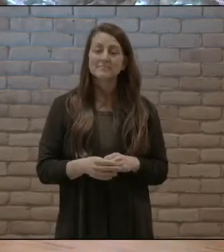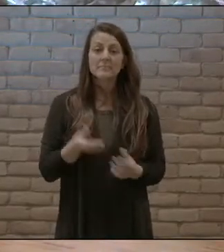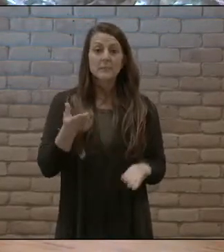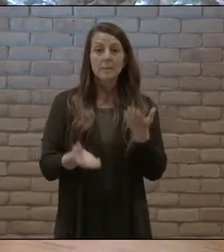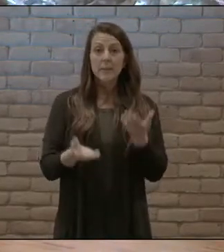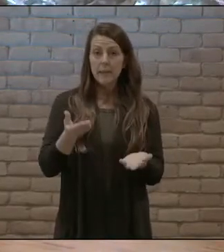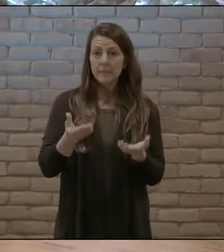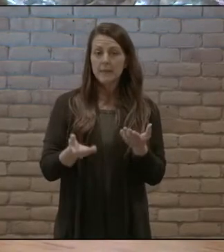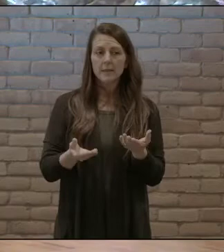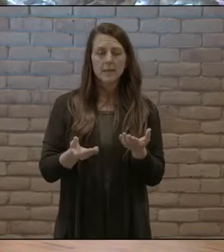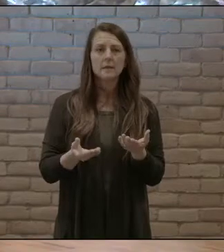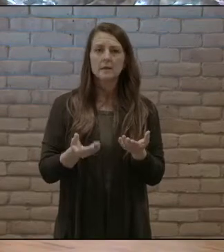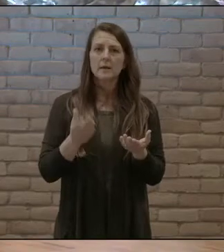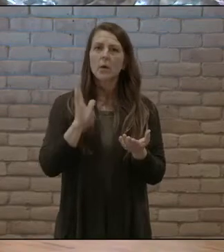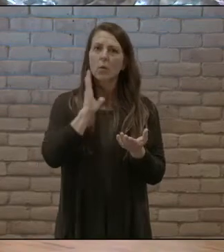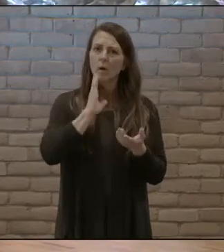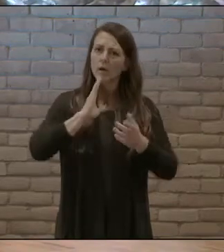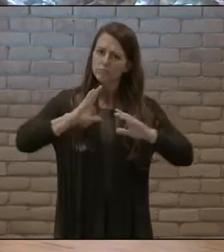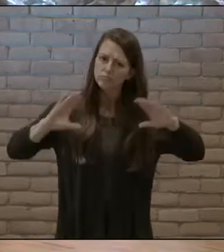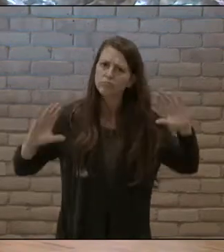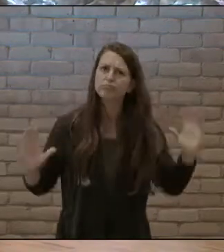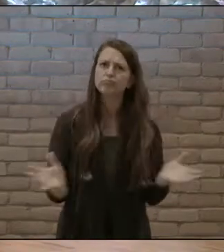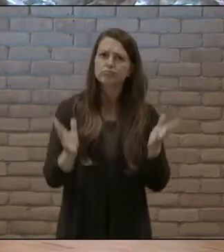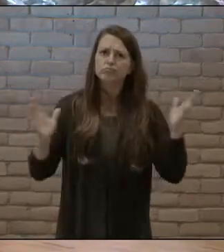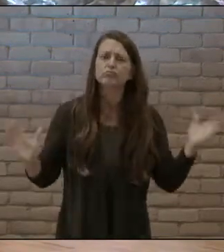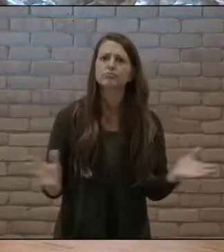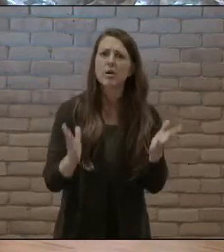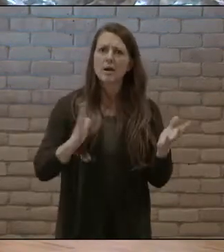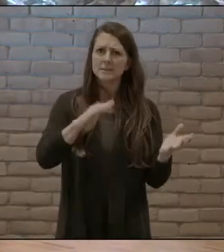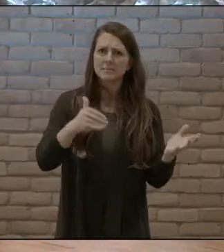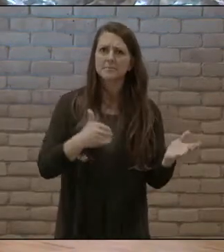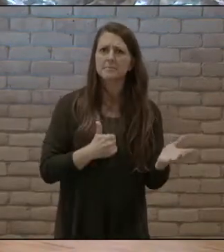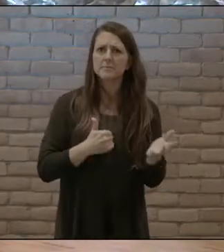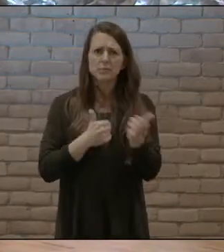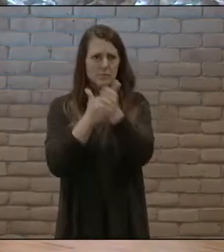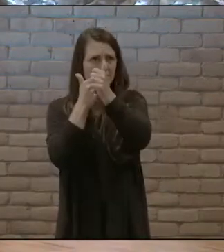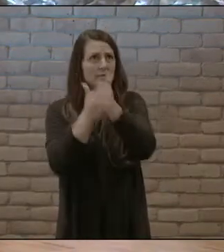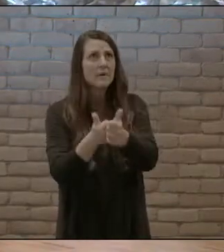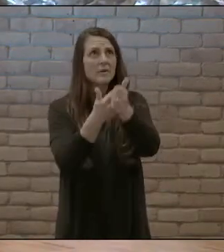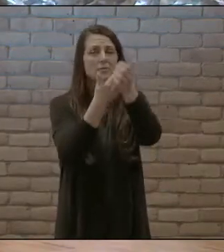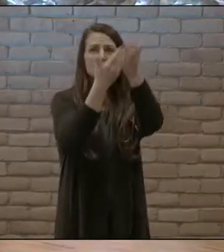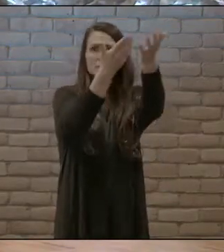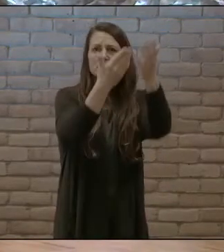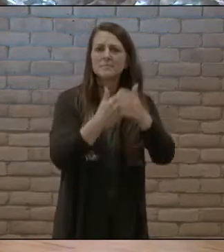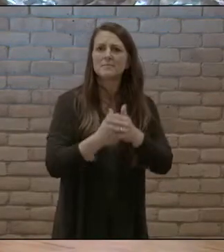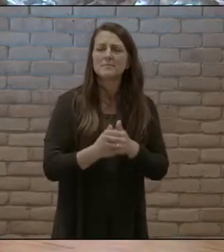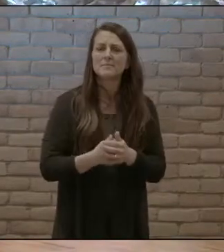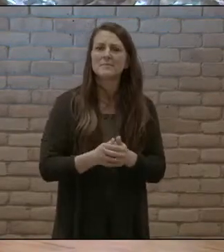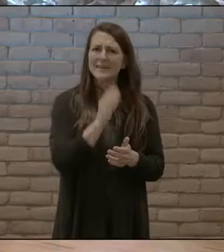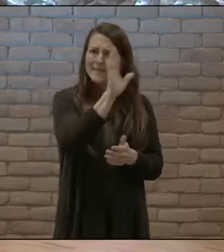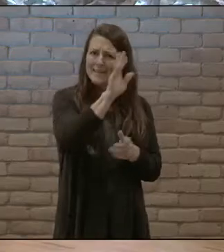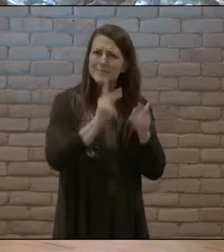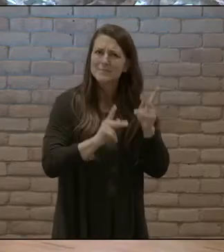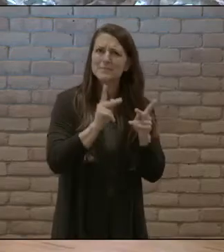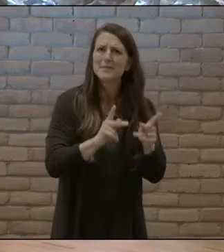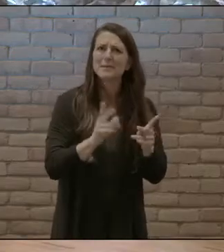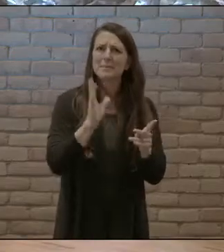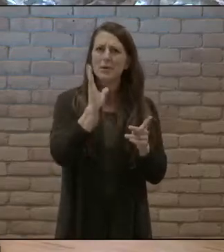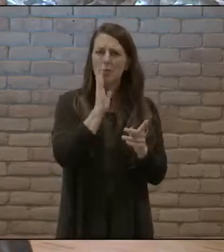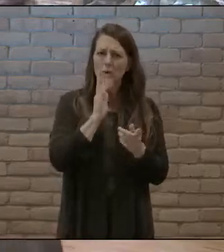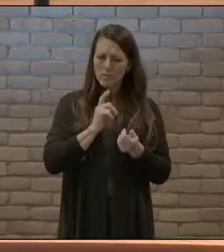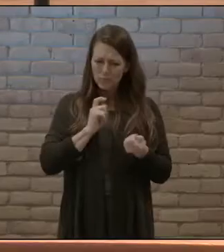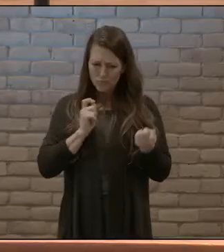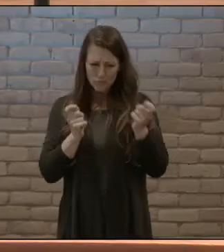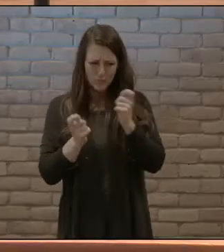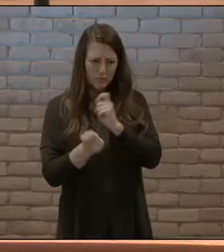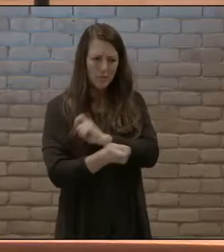Maybe there will be revival amongst God's people. A revival that brings about transformation